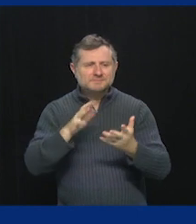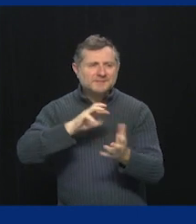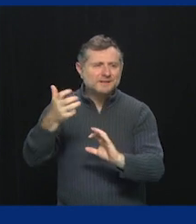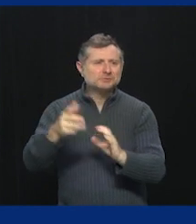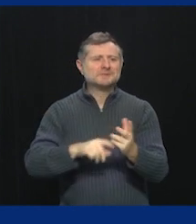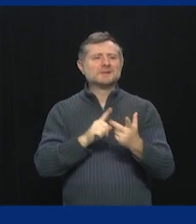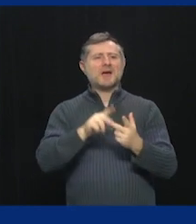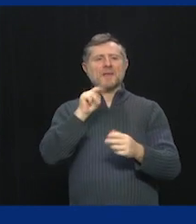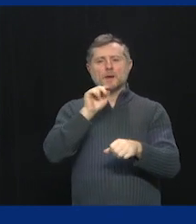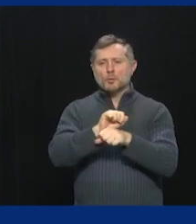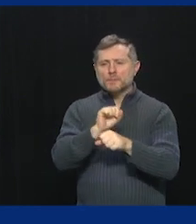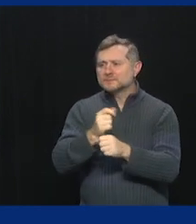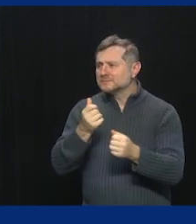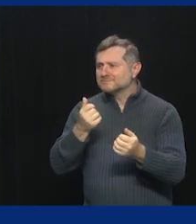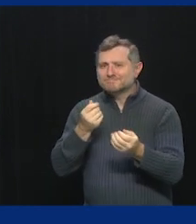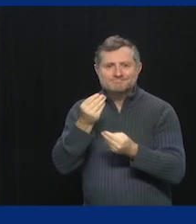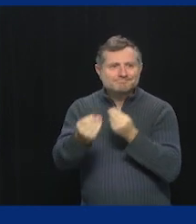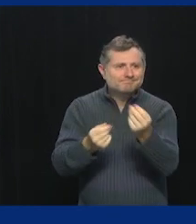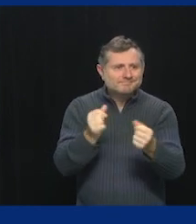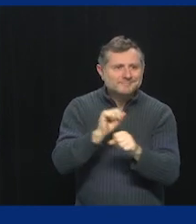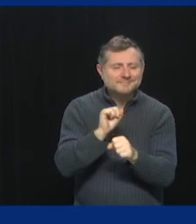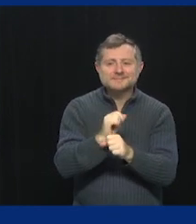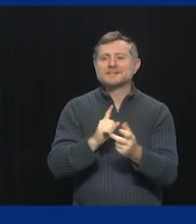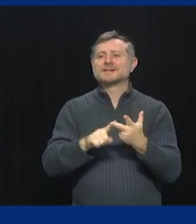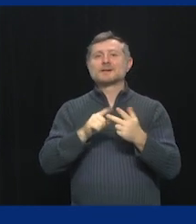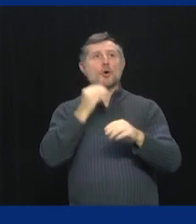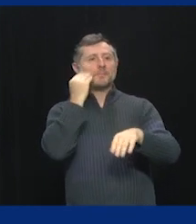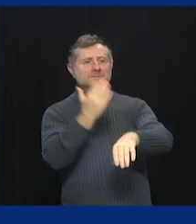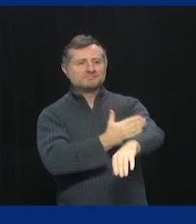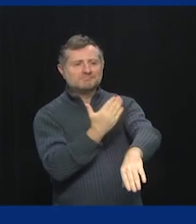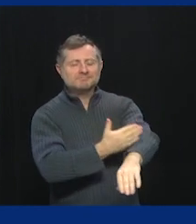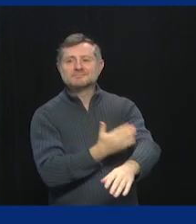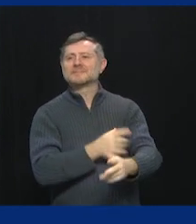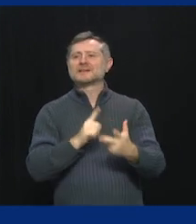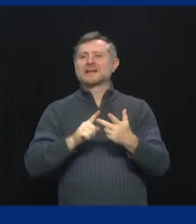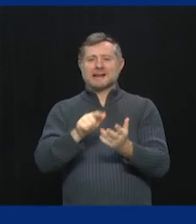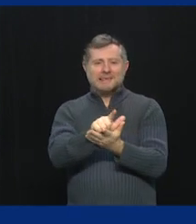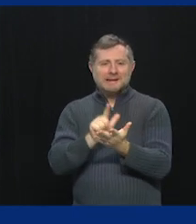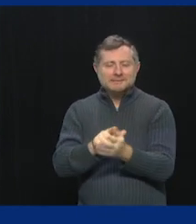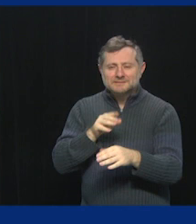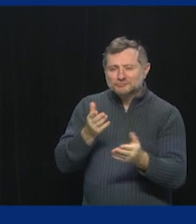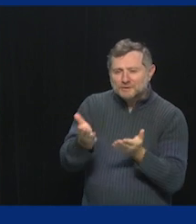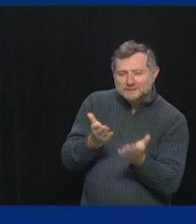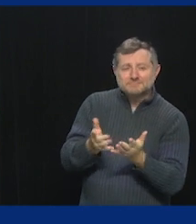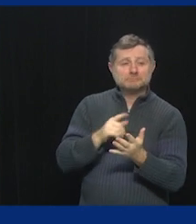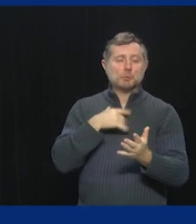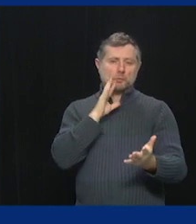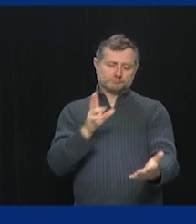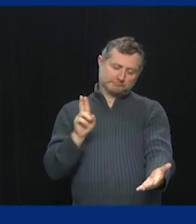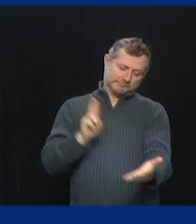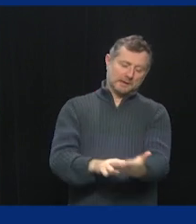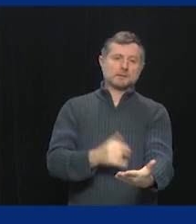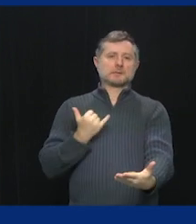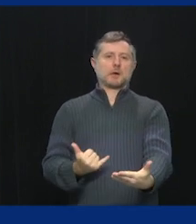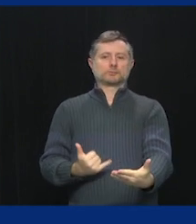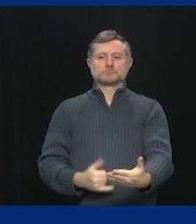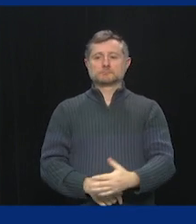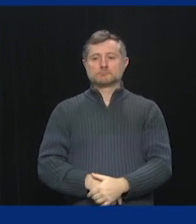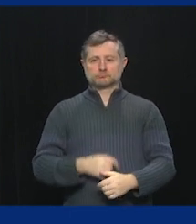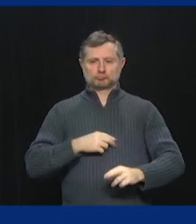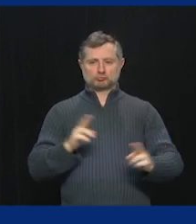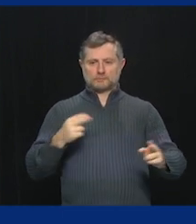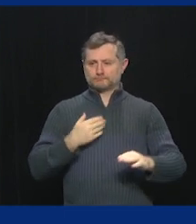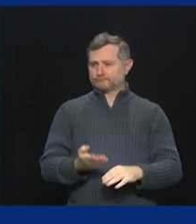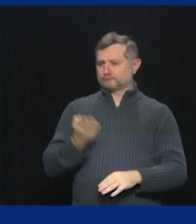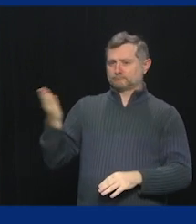and legal services. And I'm going to sign this as we speak. So this can get right to President Biden, who we'll be seeing